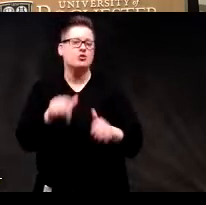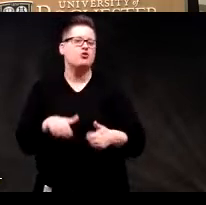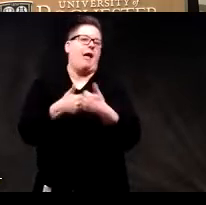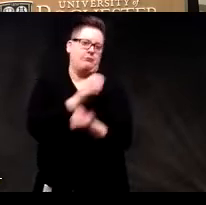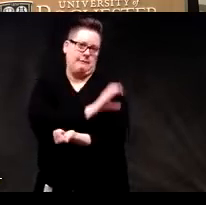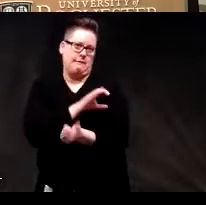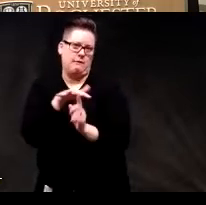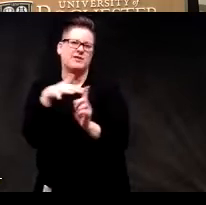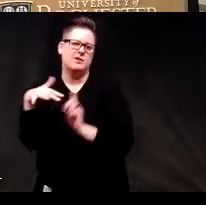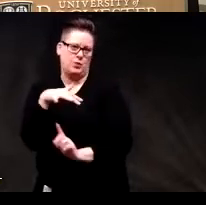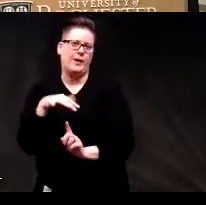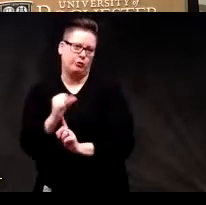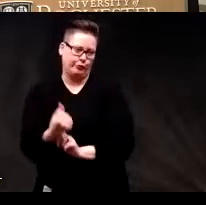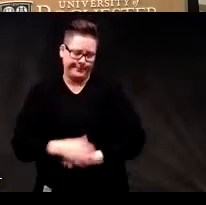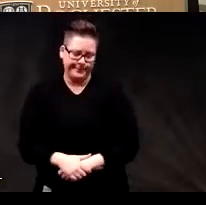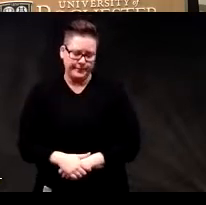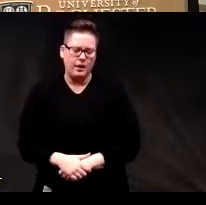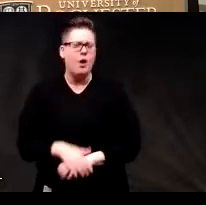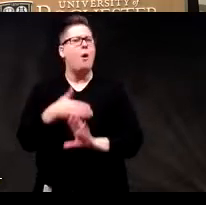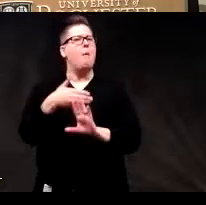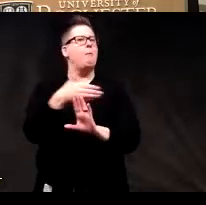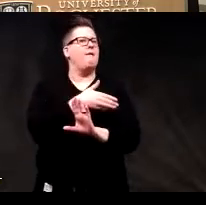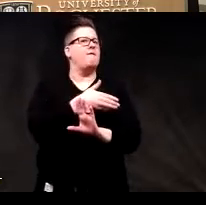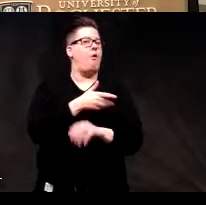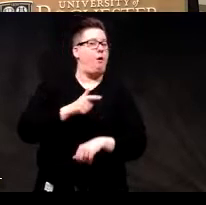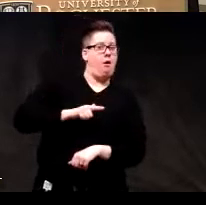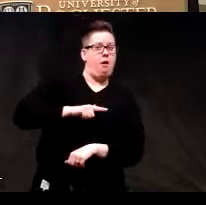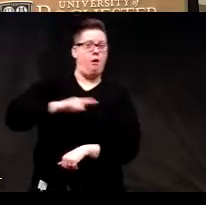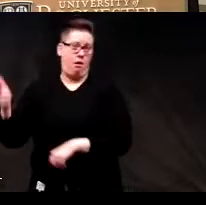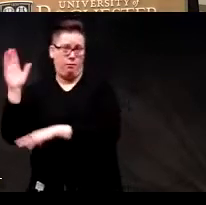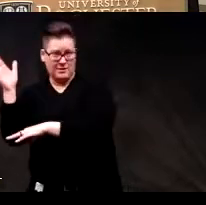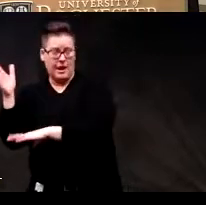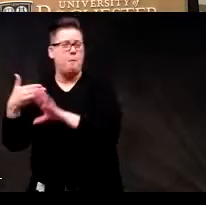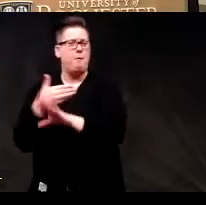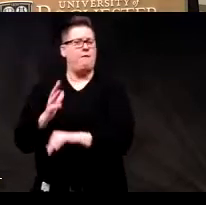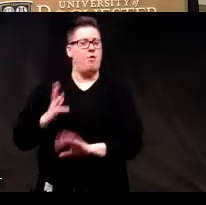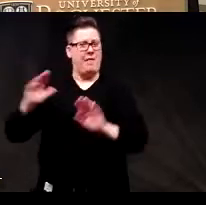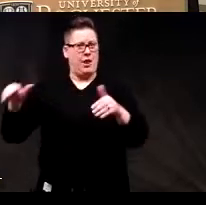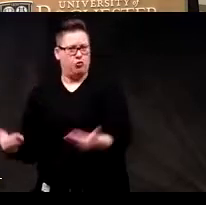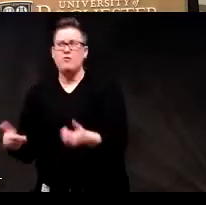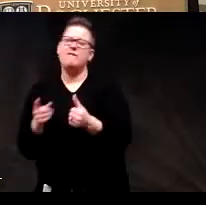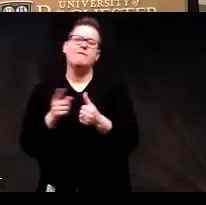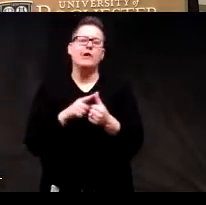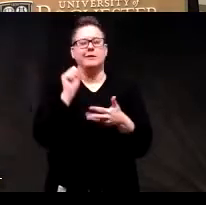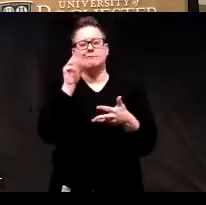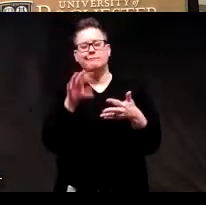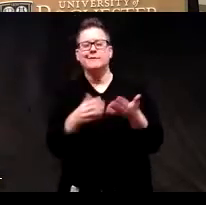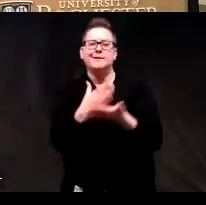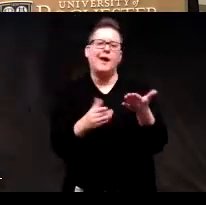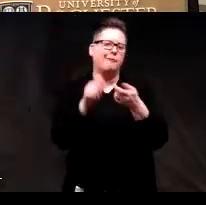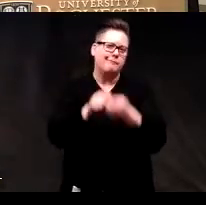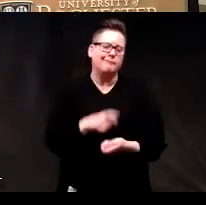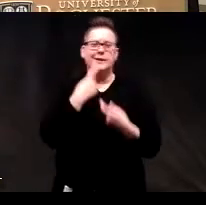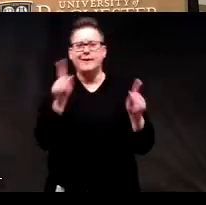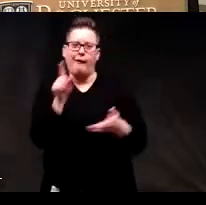Clinical Situations. But before I formally introduce Dr. Conway, I want to just mention a few housekeeping